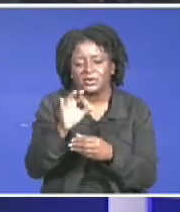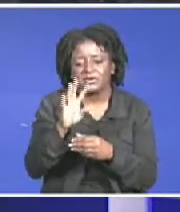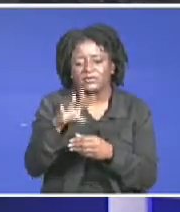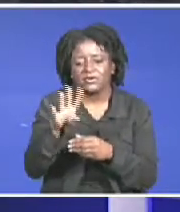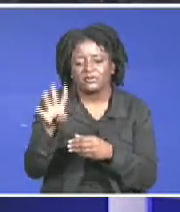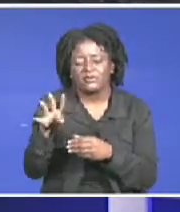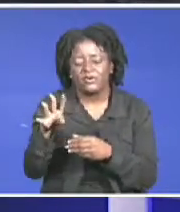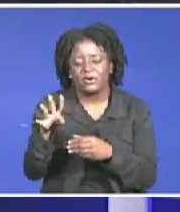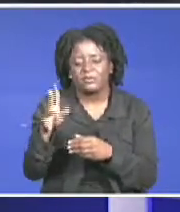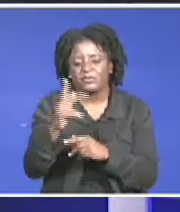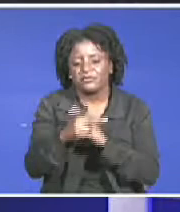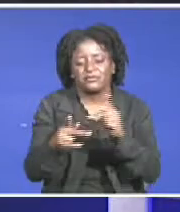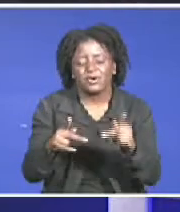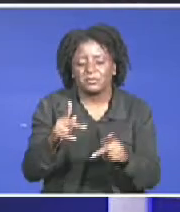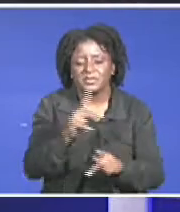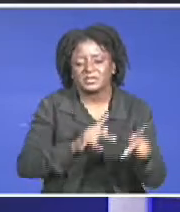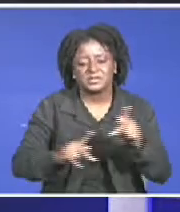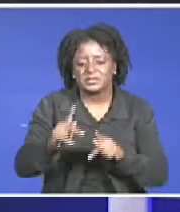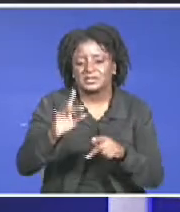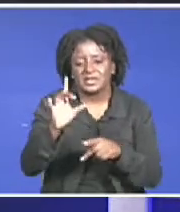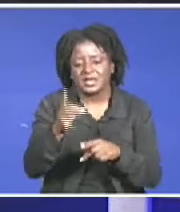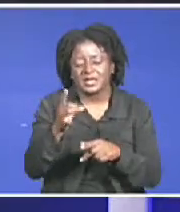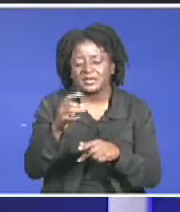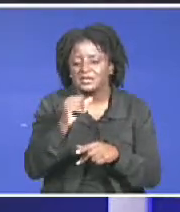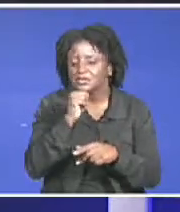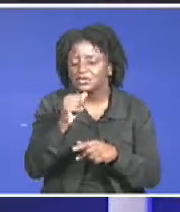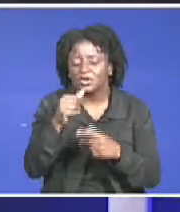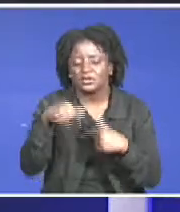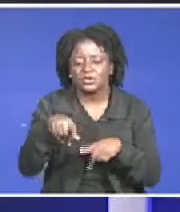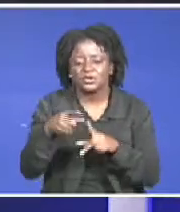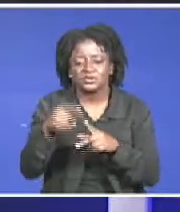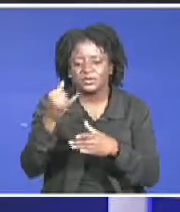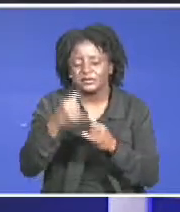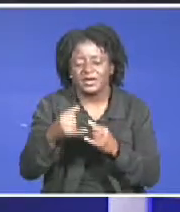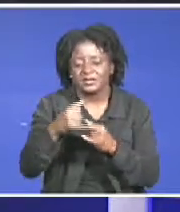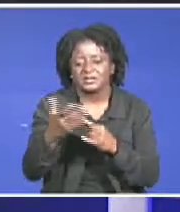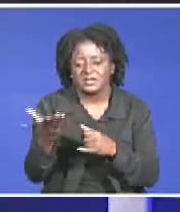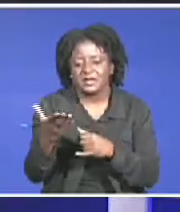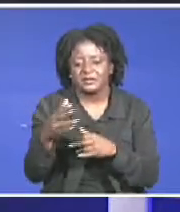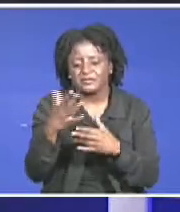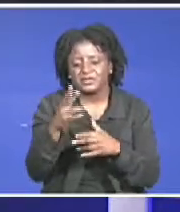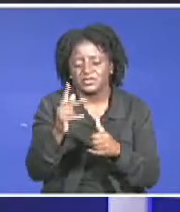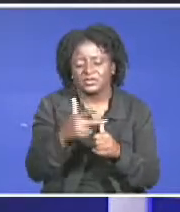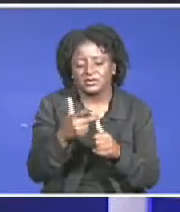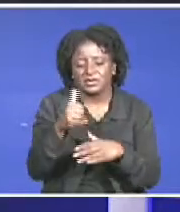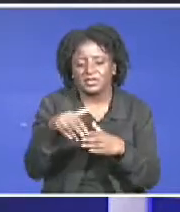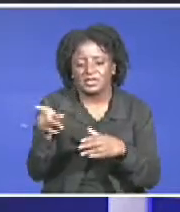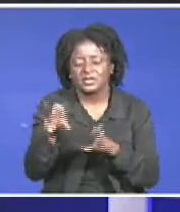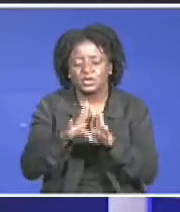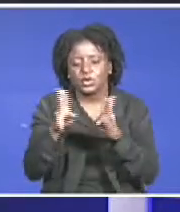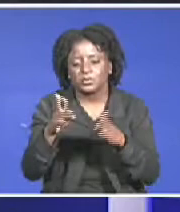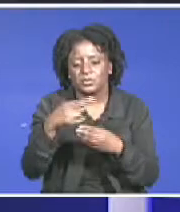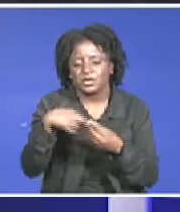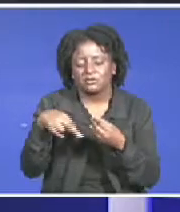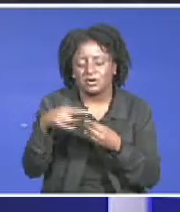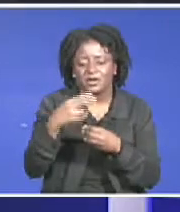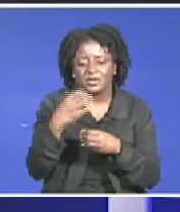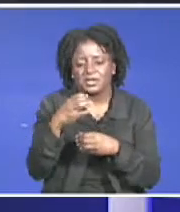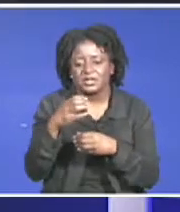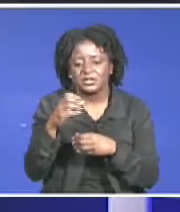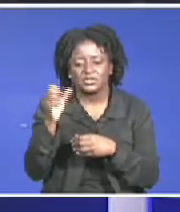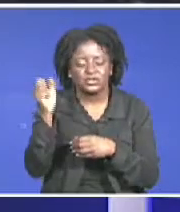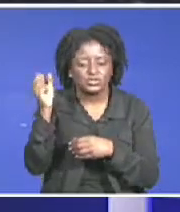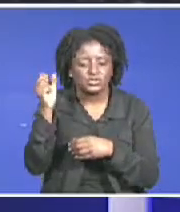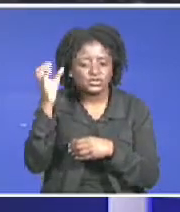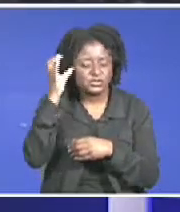that placed him 8th in the semifinal, and he did not make the final there. Now finishing 3rd in his opening round heat was